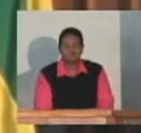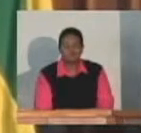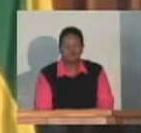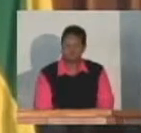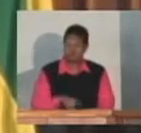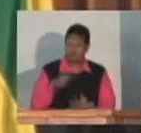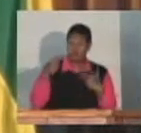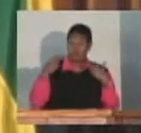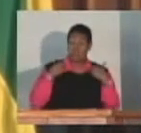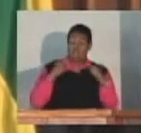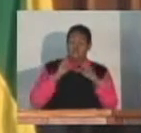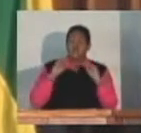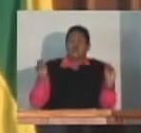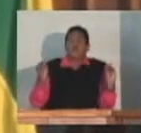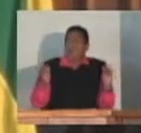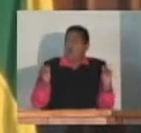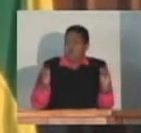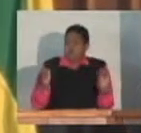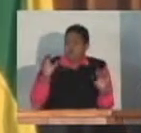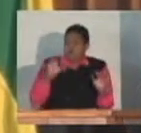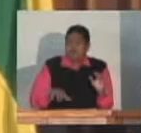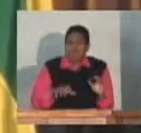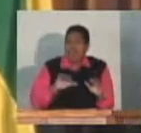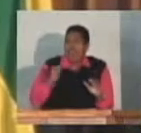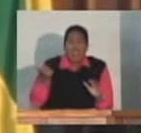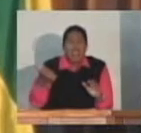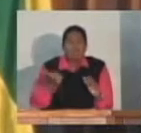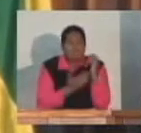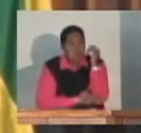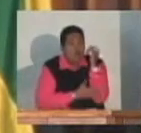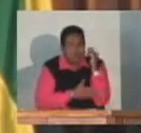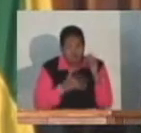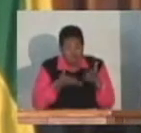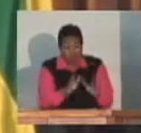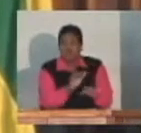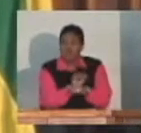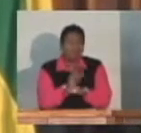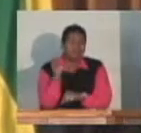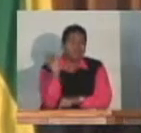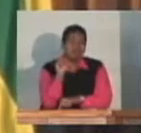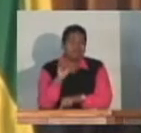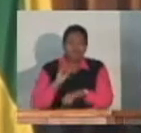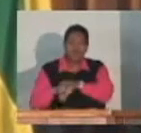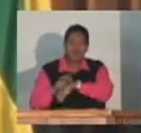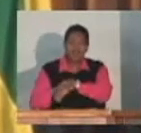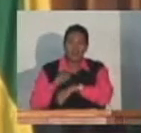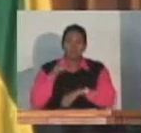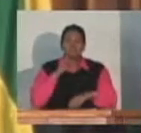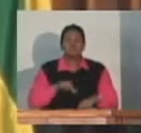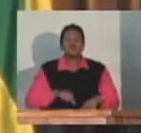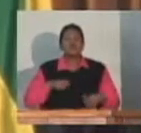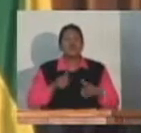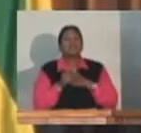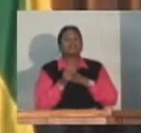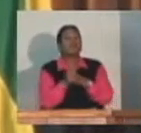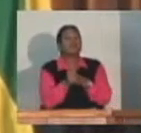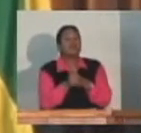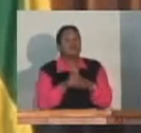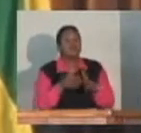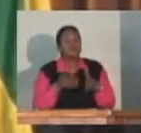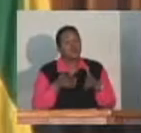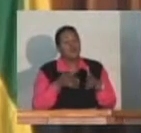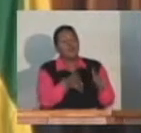It has no place whatsoever in any civilized society, and Britain is proud to have eventually led the way in its